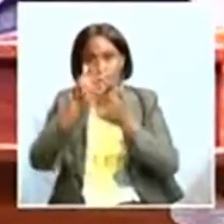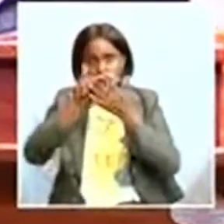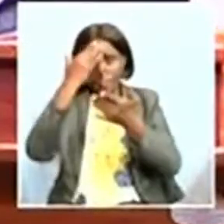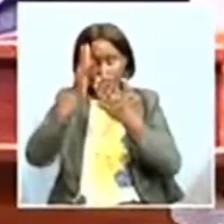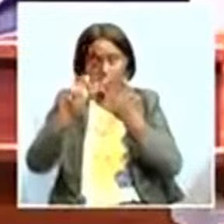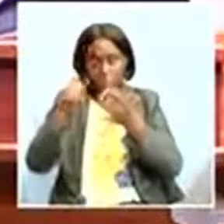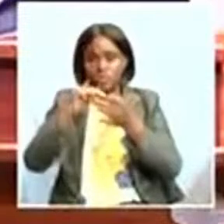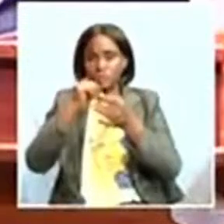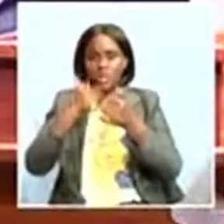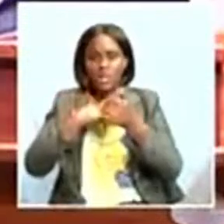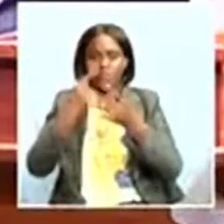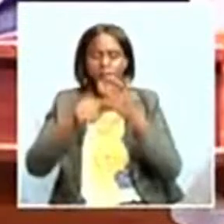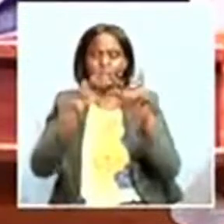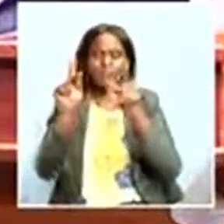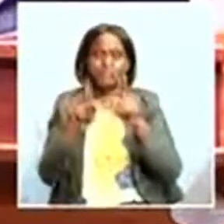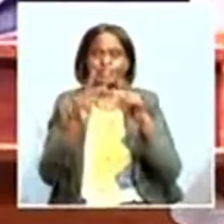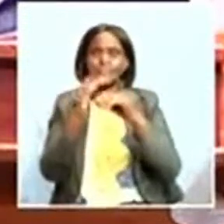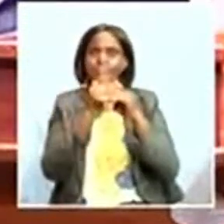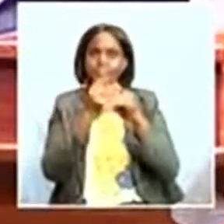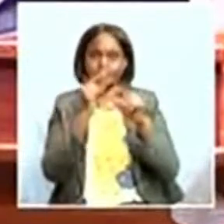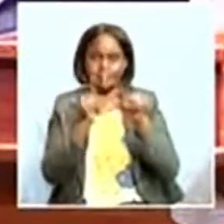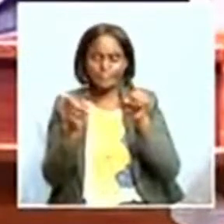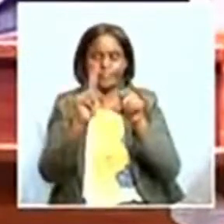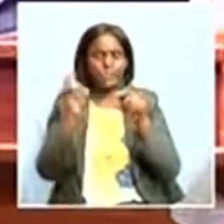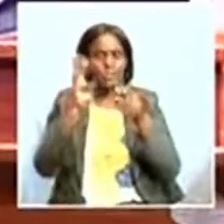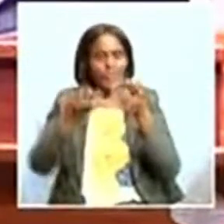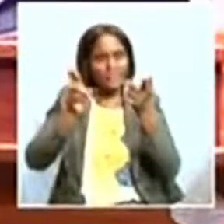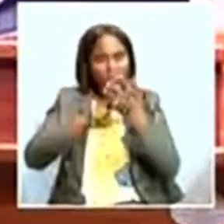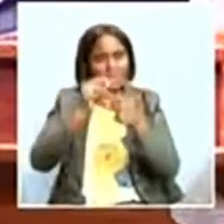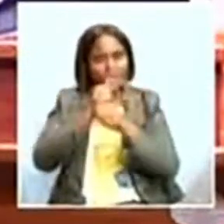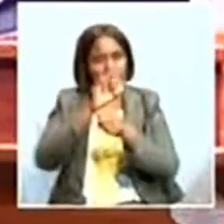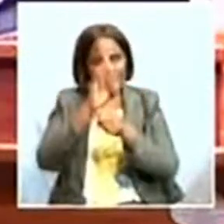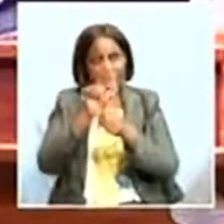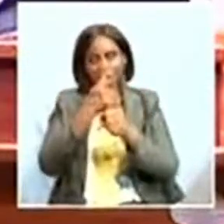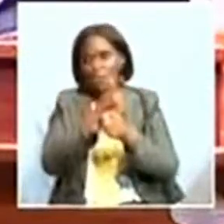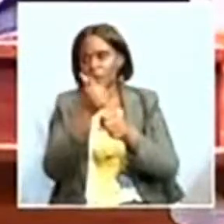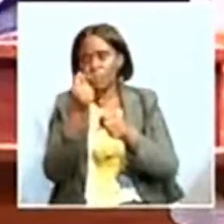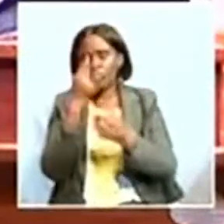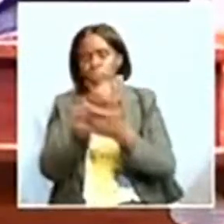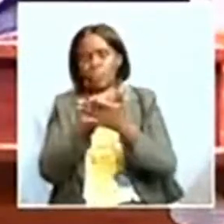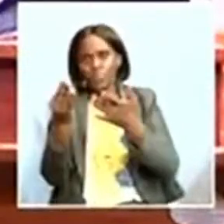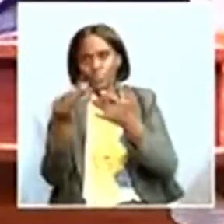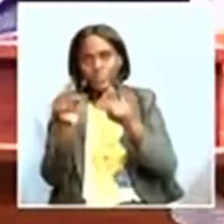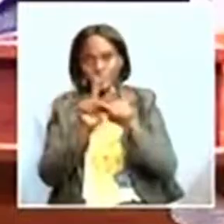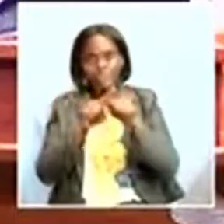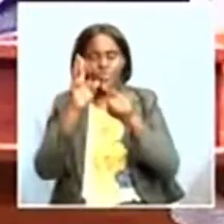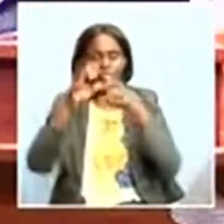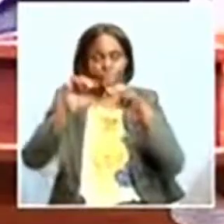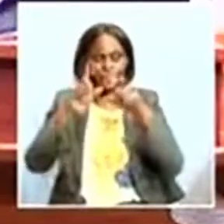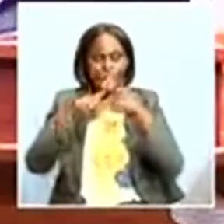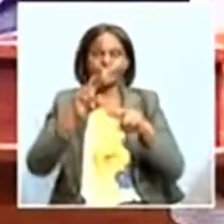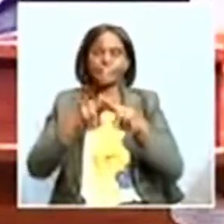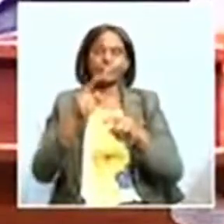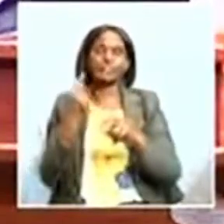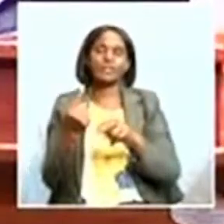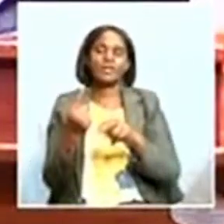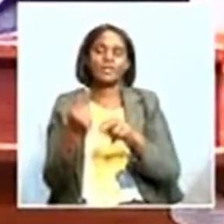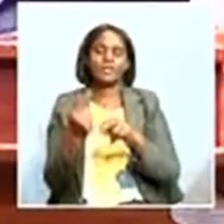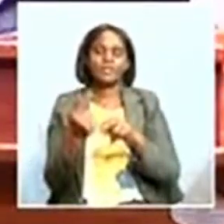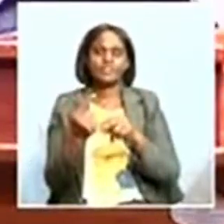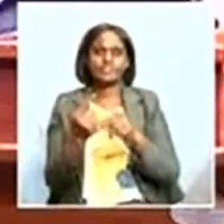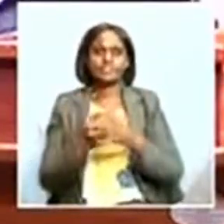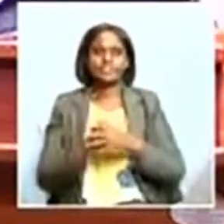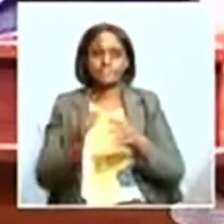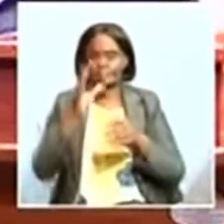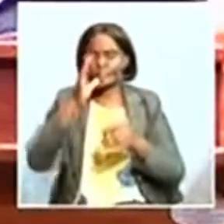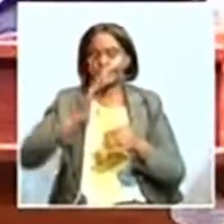do not meet the performance standards will repeat grade 7, while those who qualify will proceed to Form